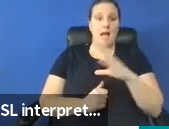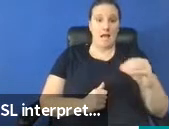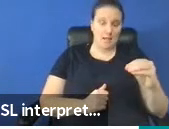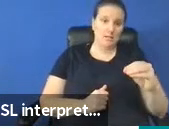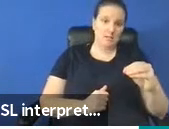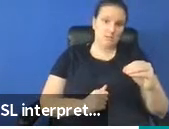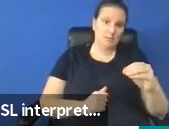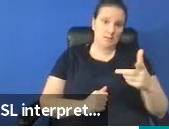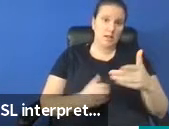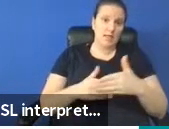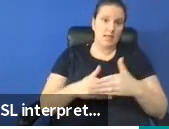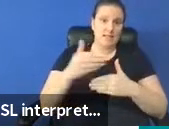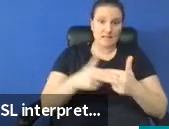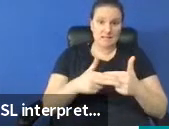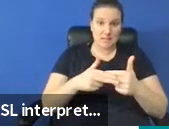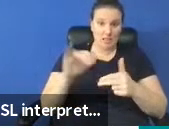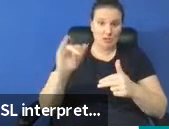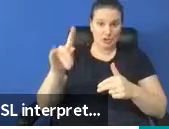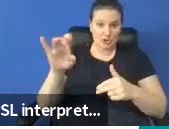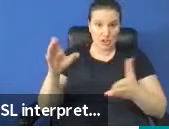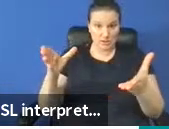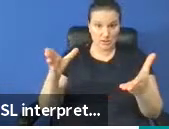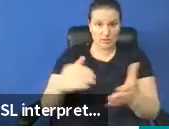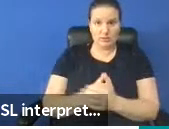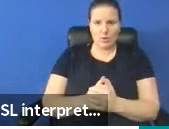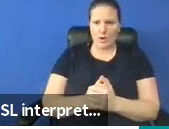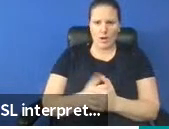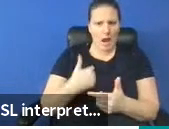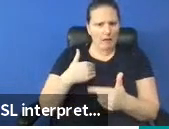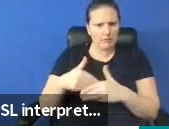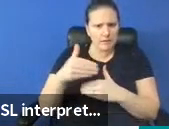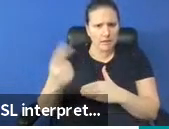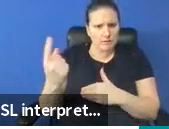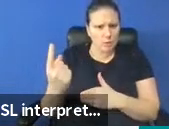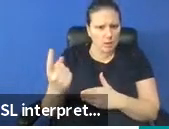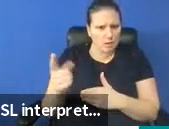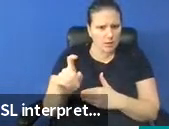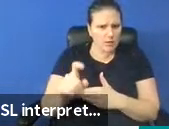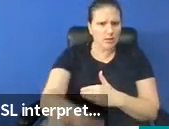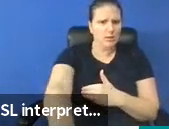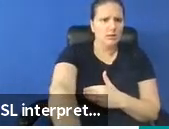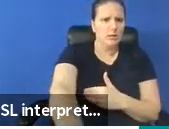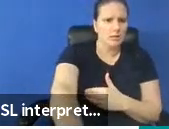And next slide, Jake, or is there a next slide?